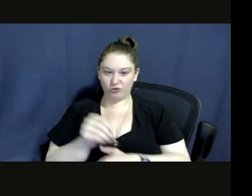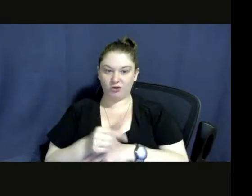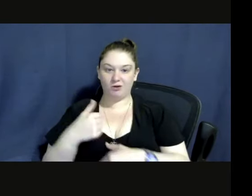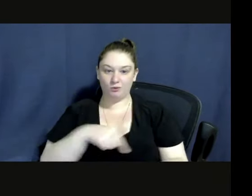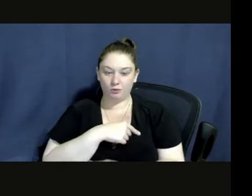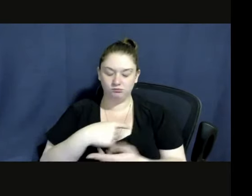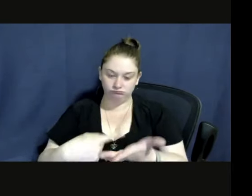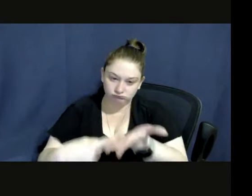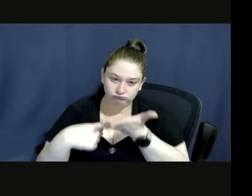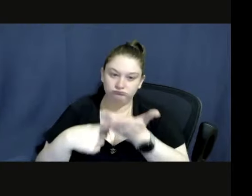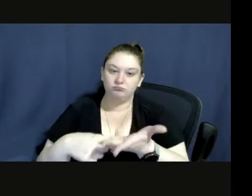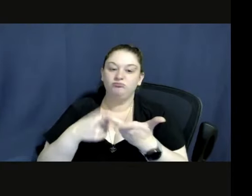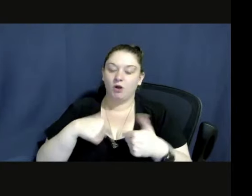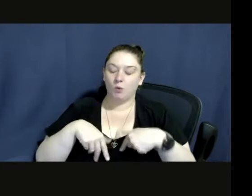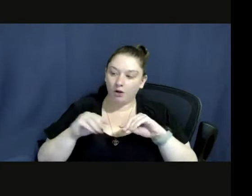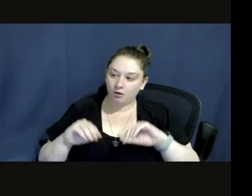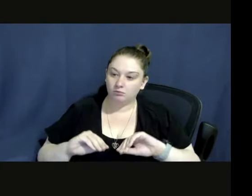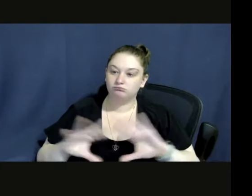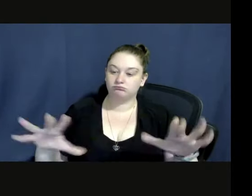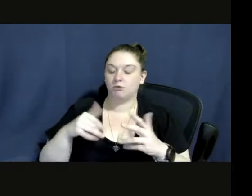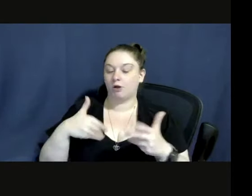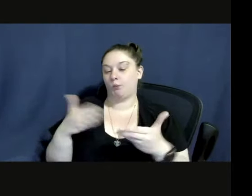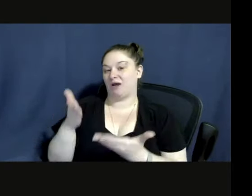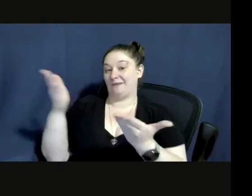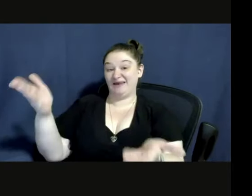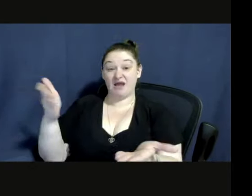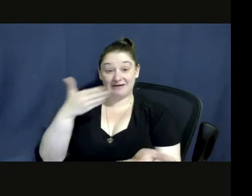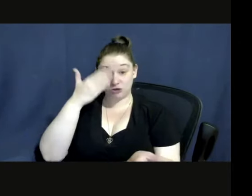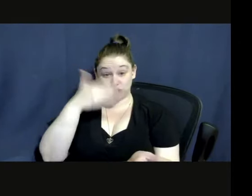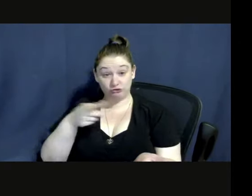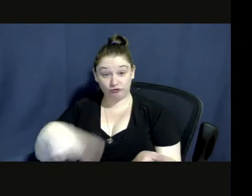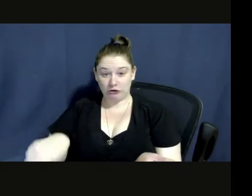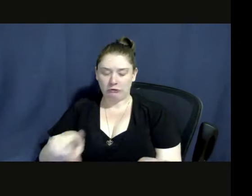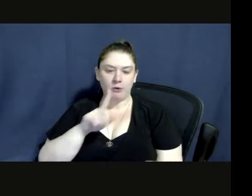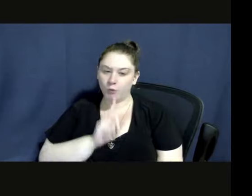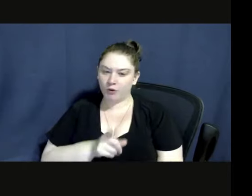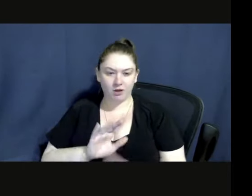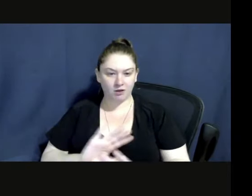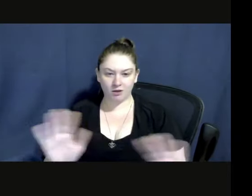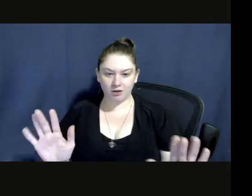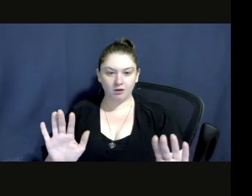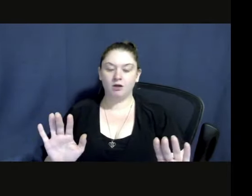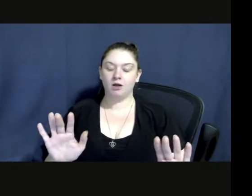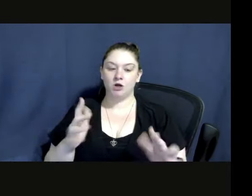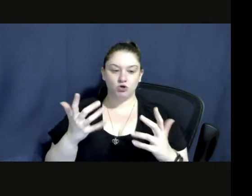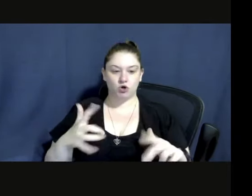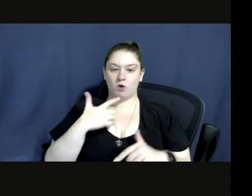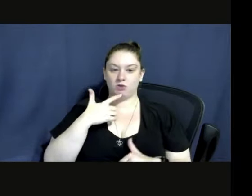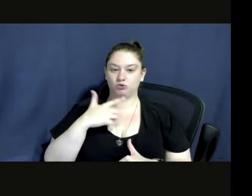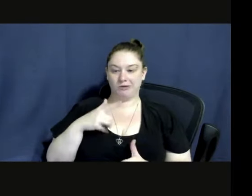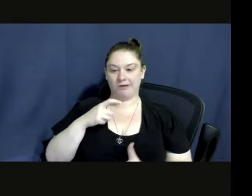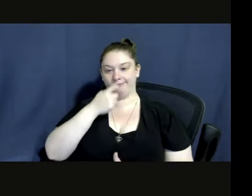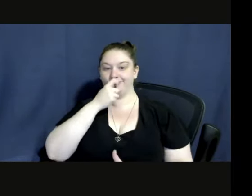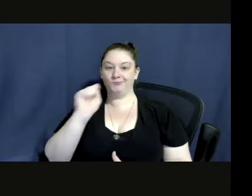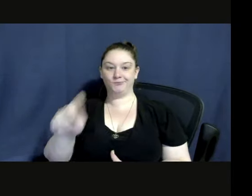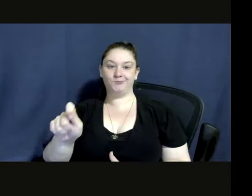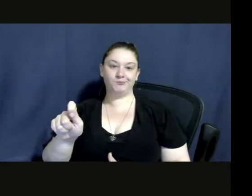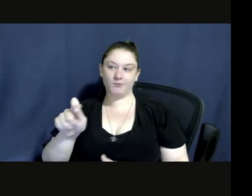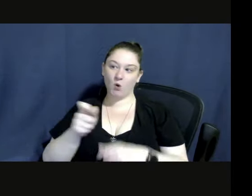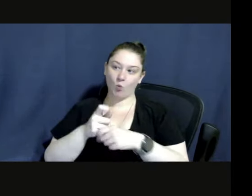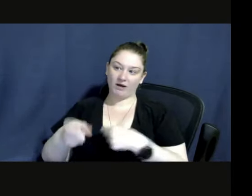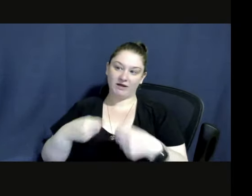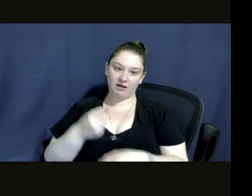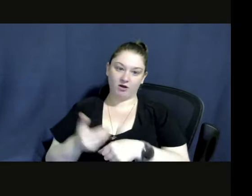a recommendation out in front of you, but by no means do we think that that's where we're going to end up a year from now,